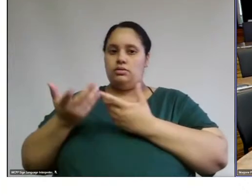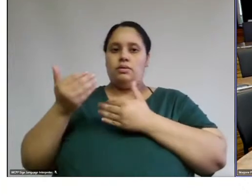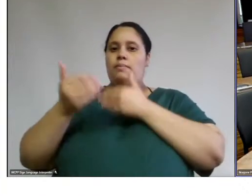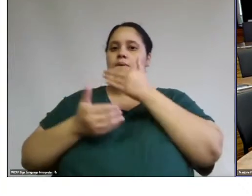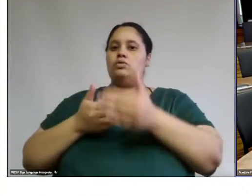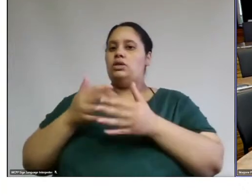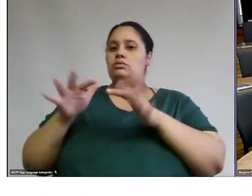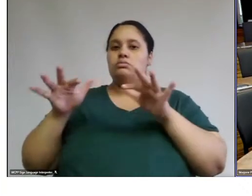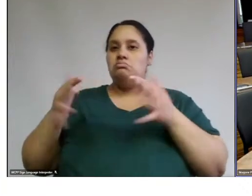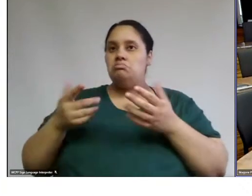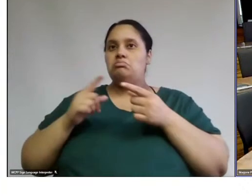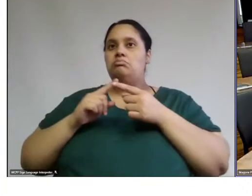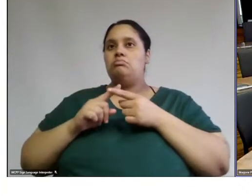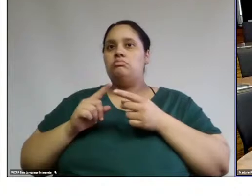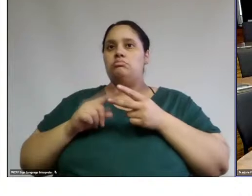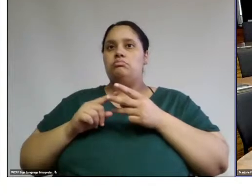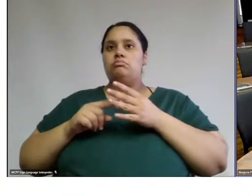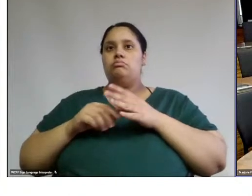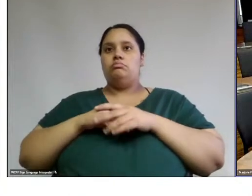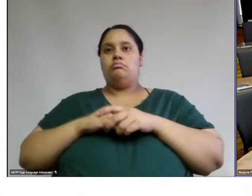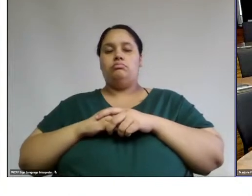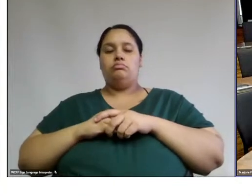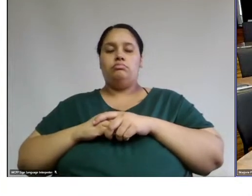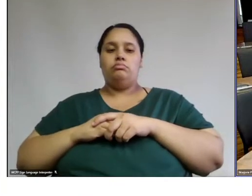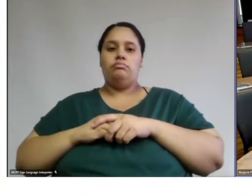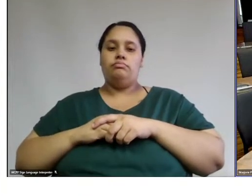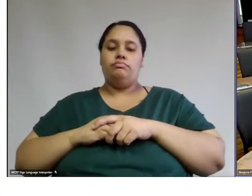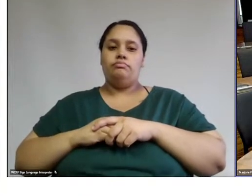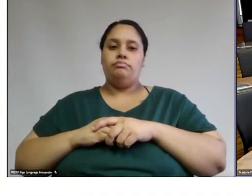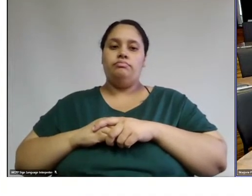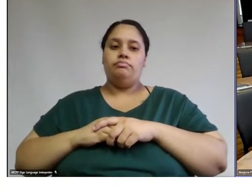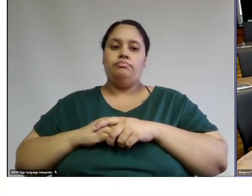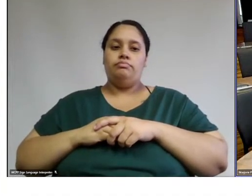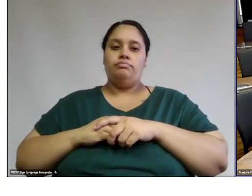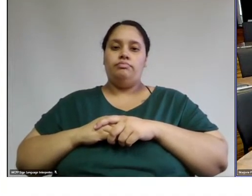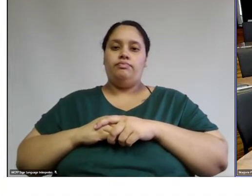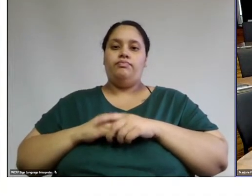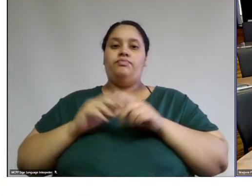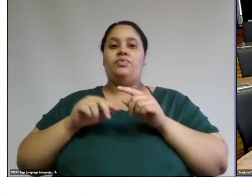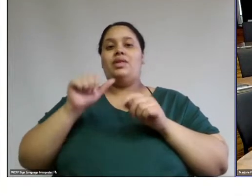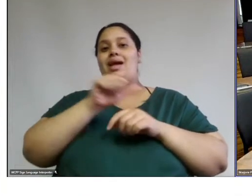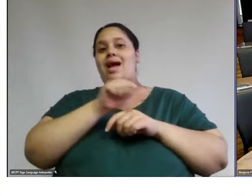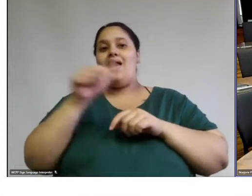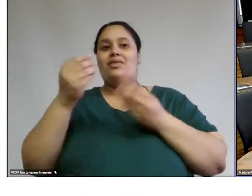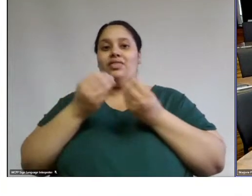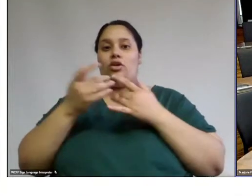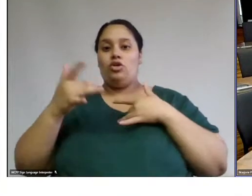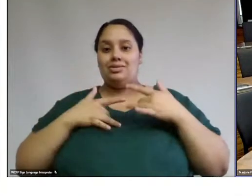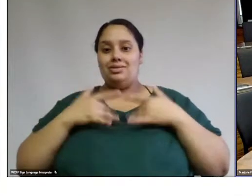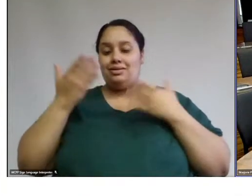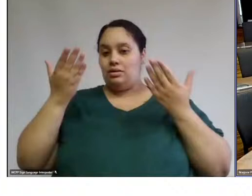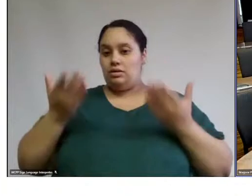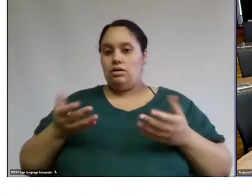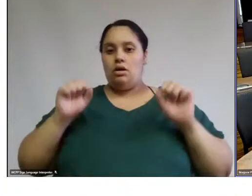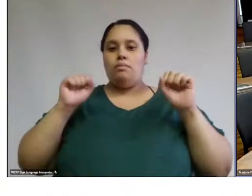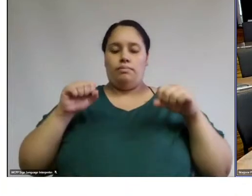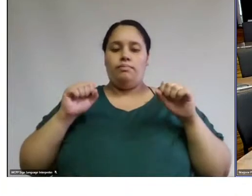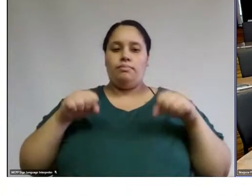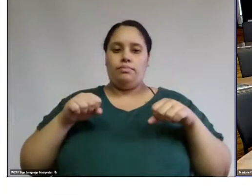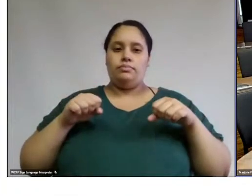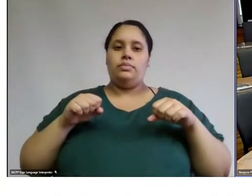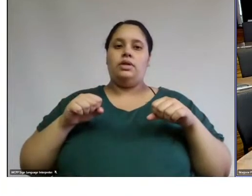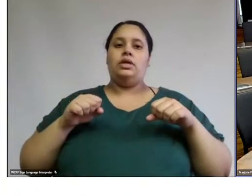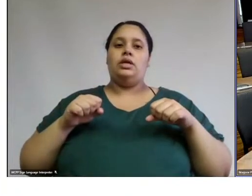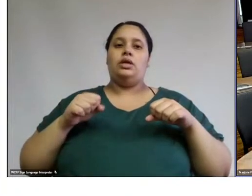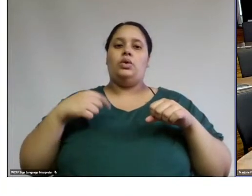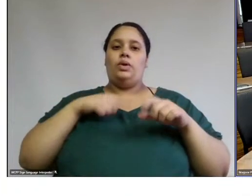those particular cases as well. Then, as far as other things are concerned, where there are possibly disciplinary hearings that we have to